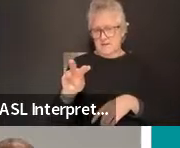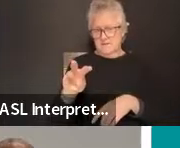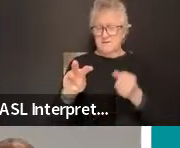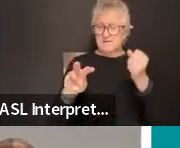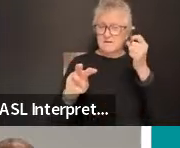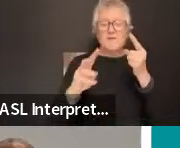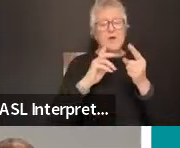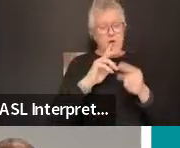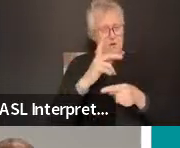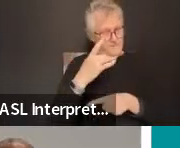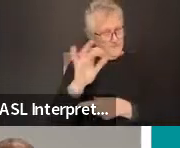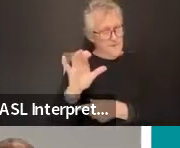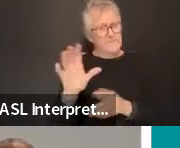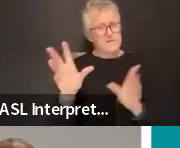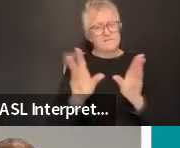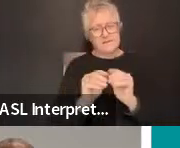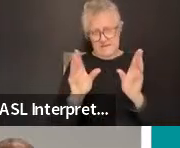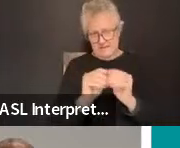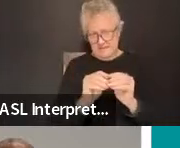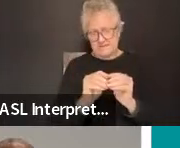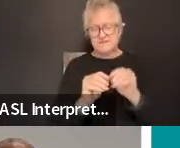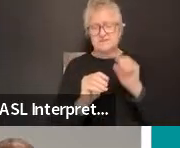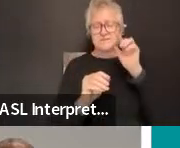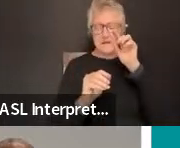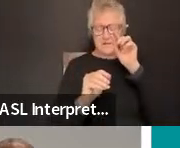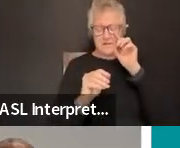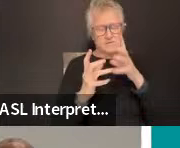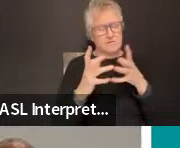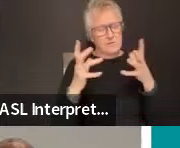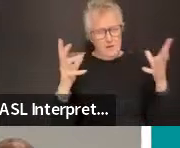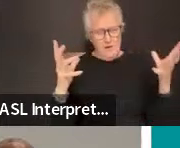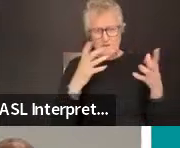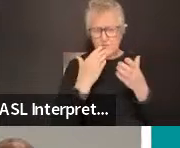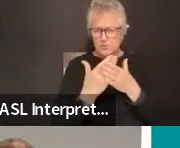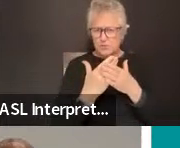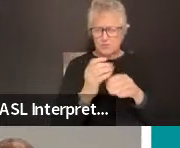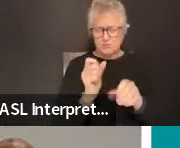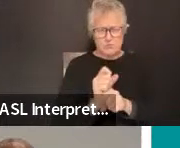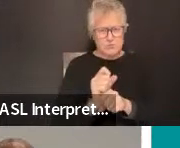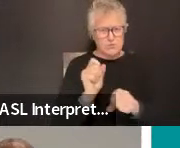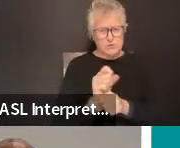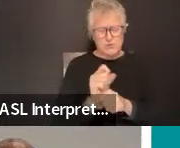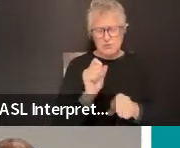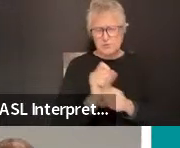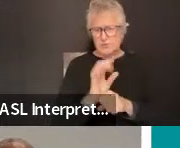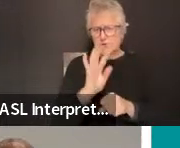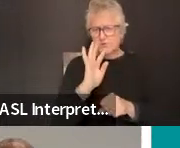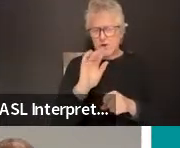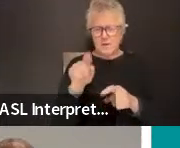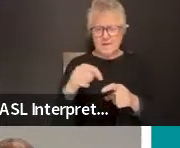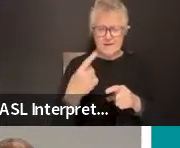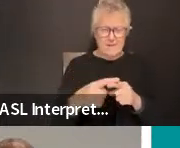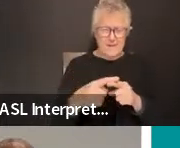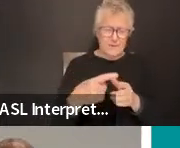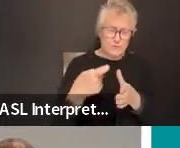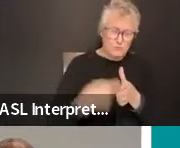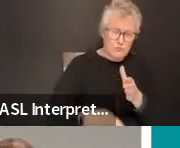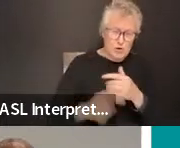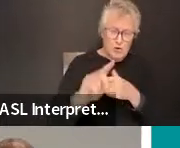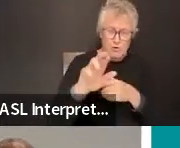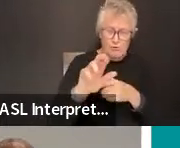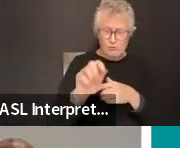meetings, and there's lots of good work there to talk about. Like I said, those rates, discounts and